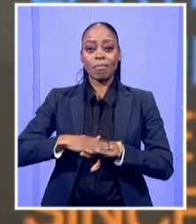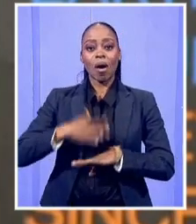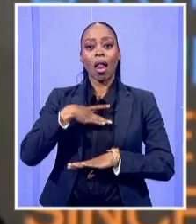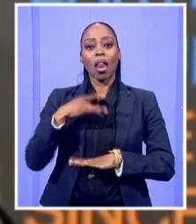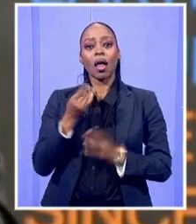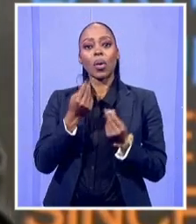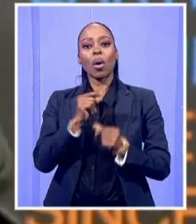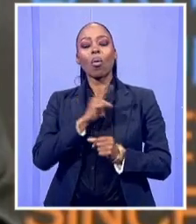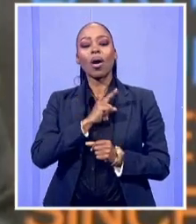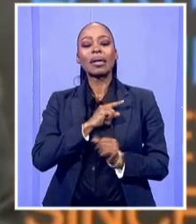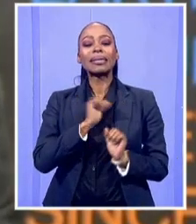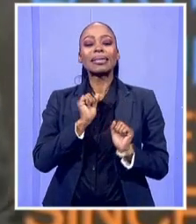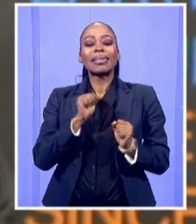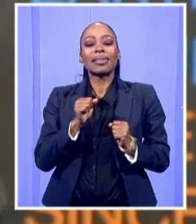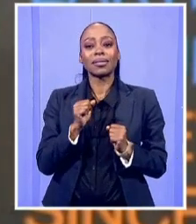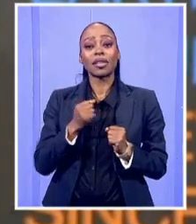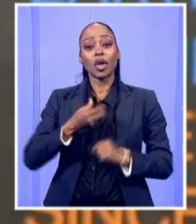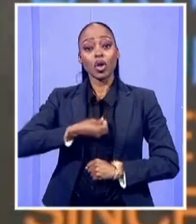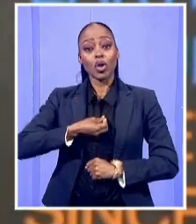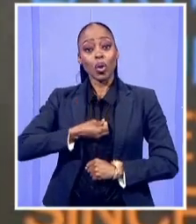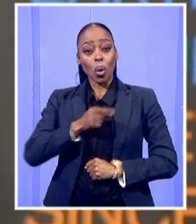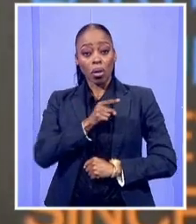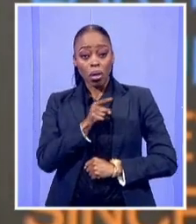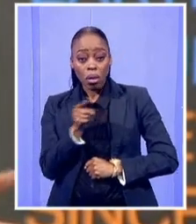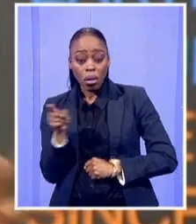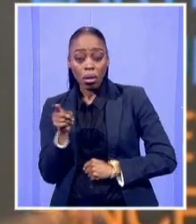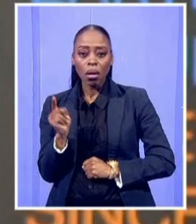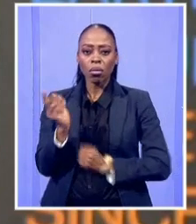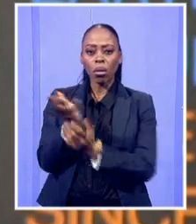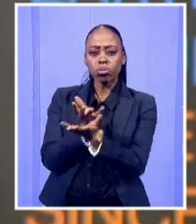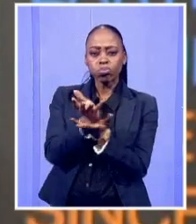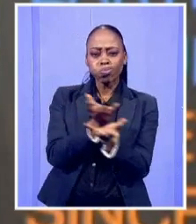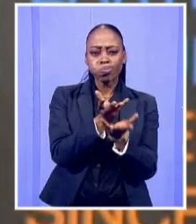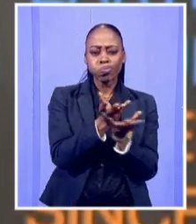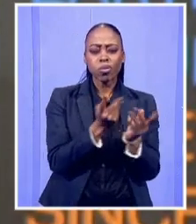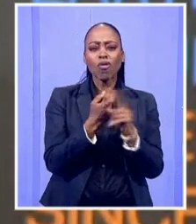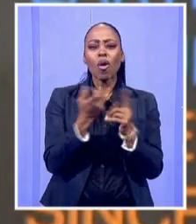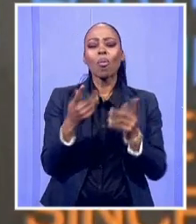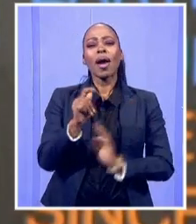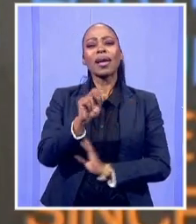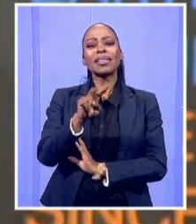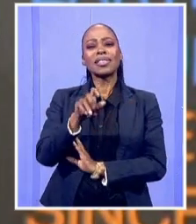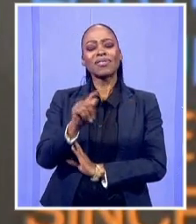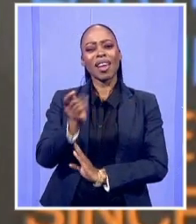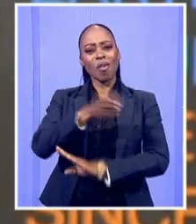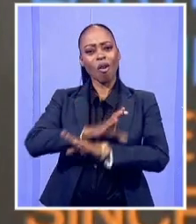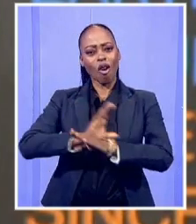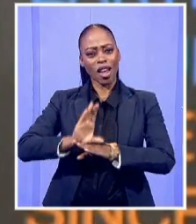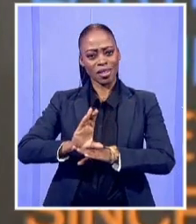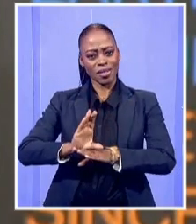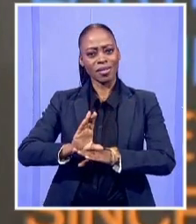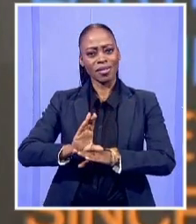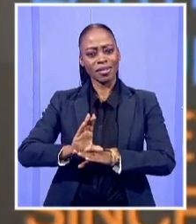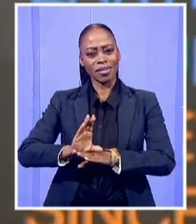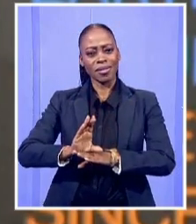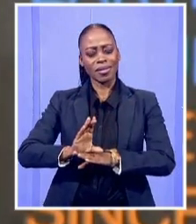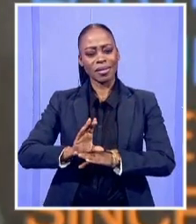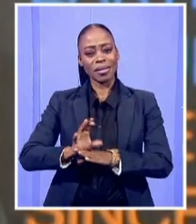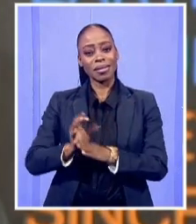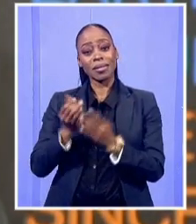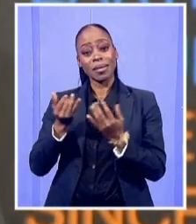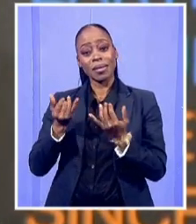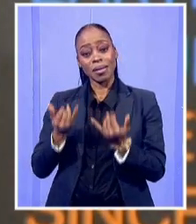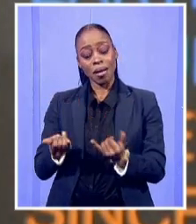because a number of the young people I spoke to here come from TVET colleges. Now I'd like to take you